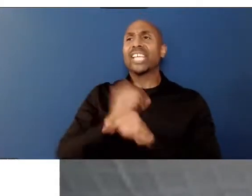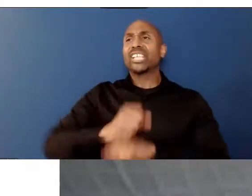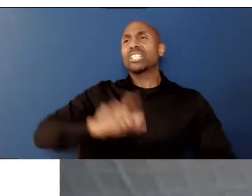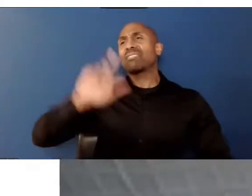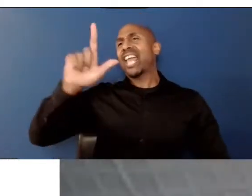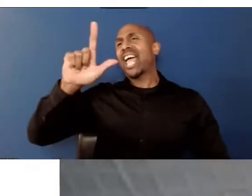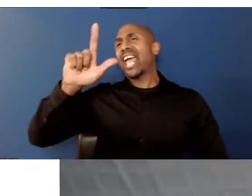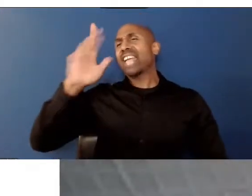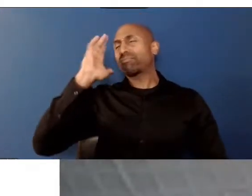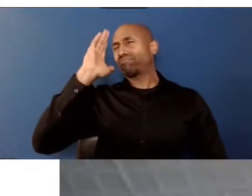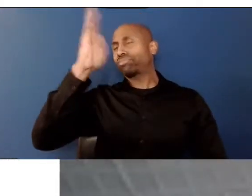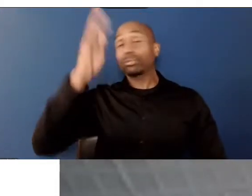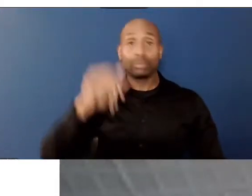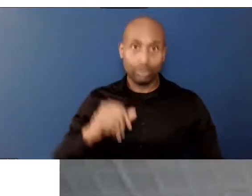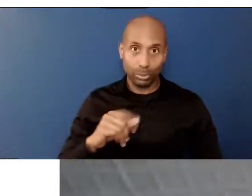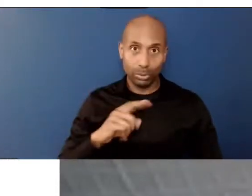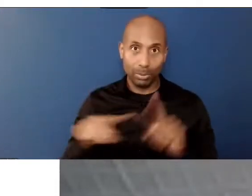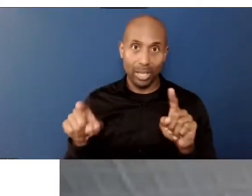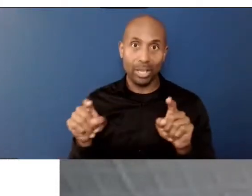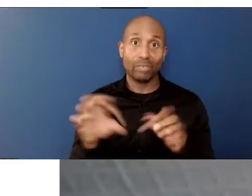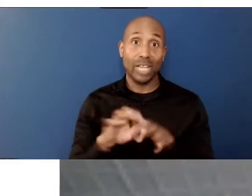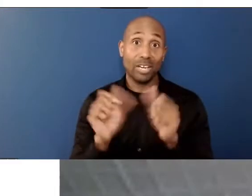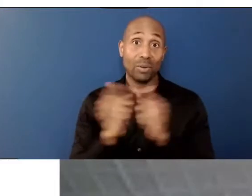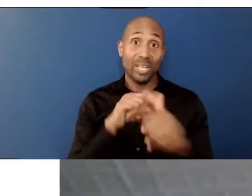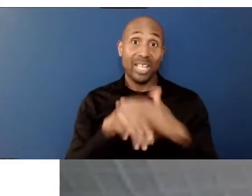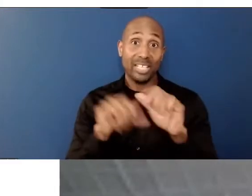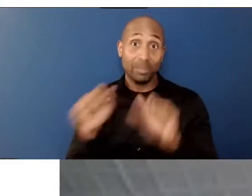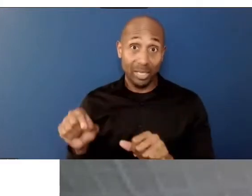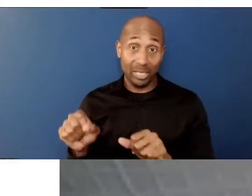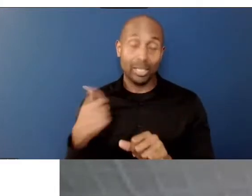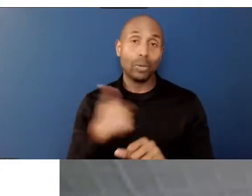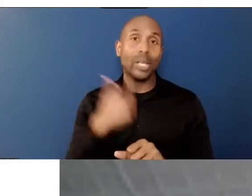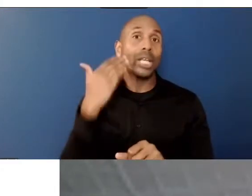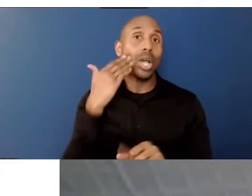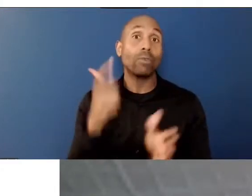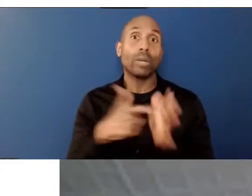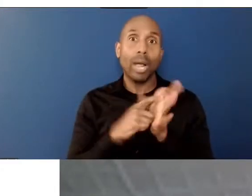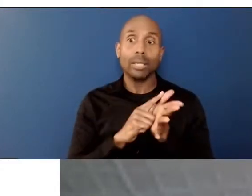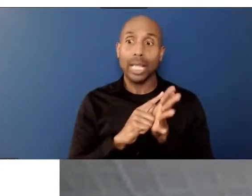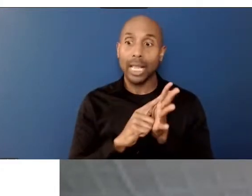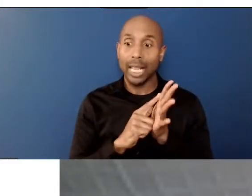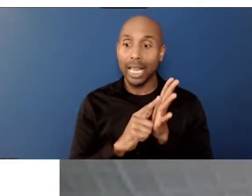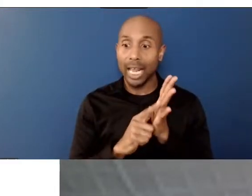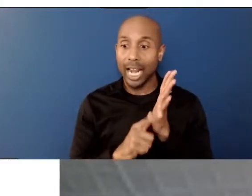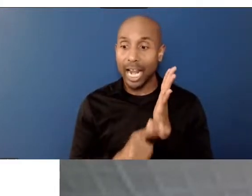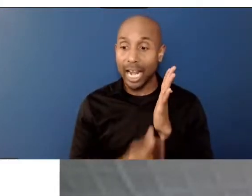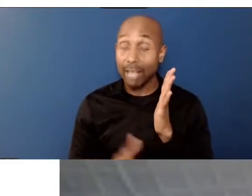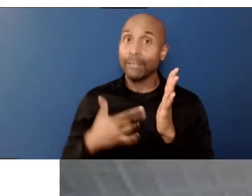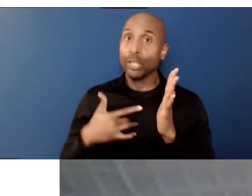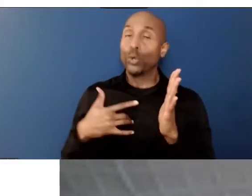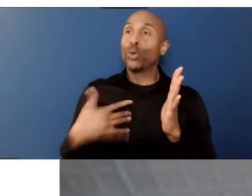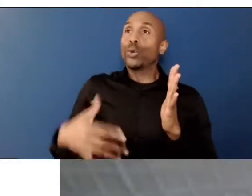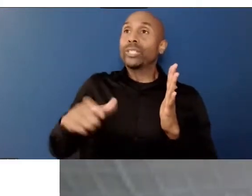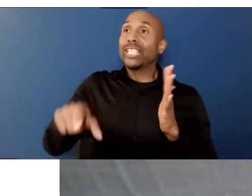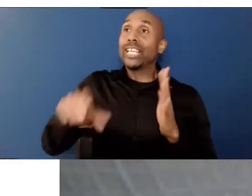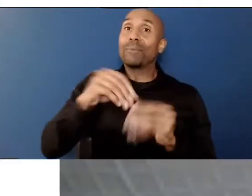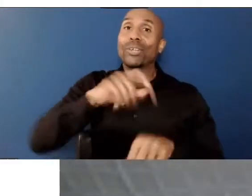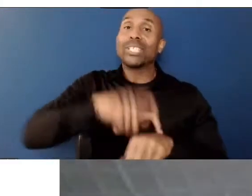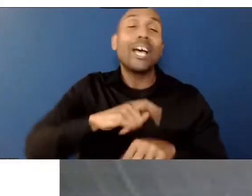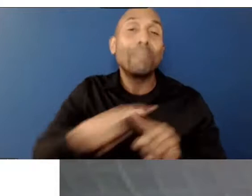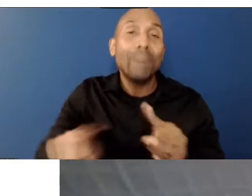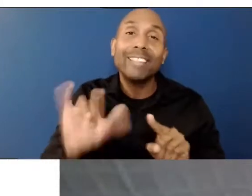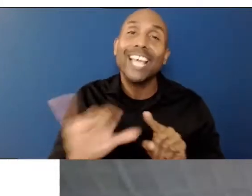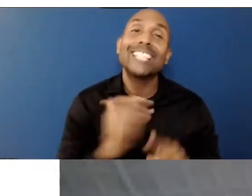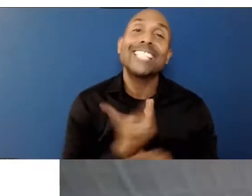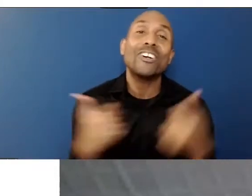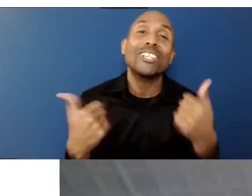of accessibility and knowing what that's going to take, it doesn't seem long enough, but we're really excited that we've given ourselves a challenge as a province to